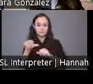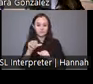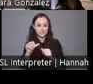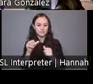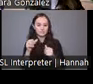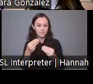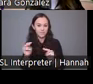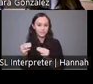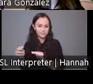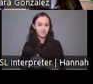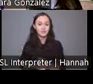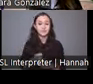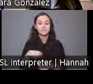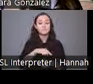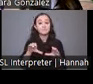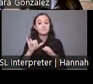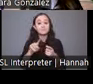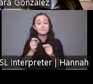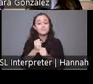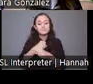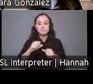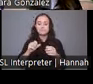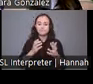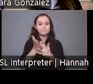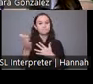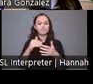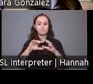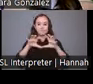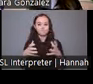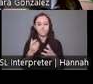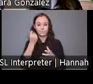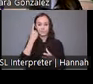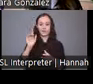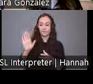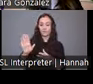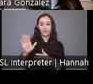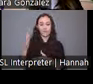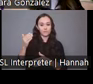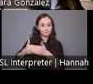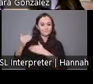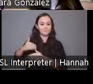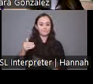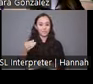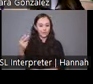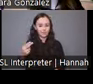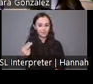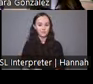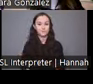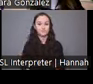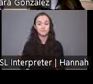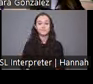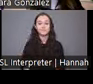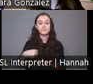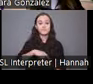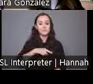this in order to create holistic understandings of Grand Ronde's history and heritage. Now, these engagements approach Grand Ronde's